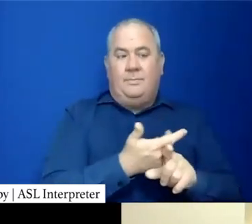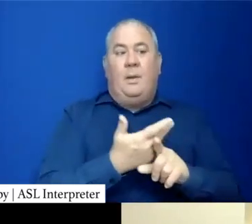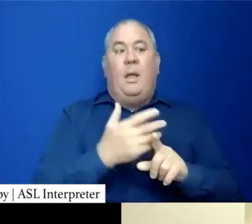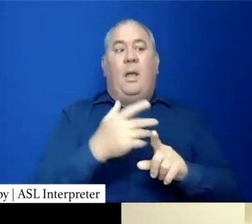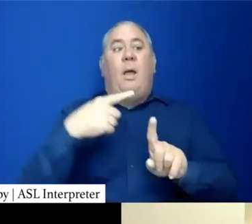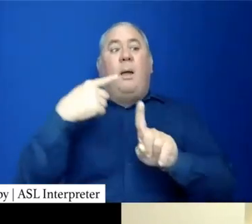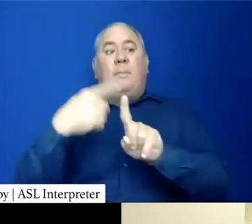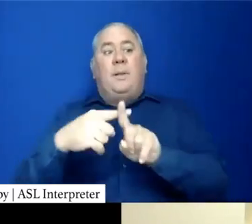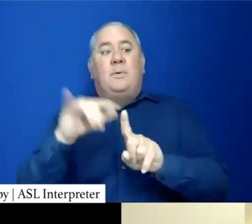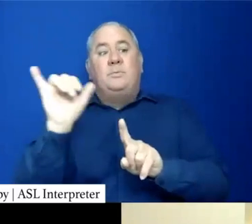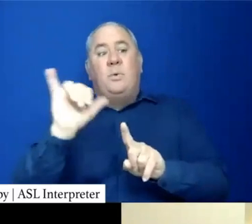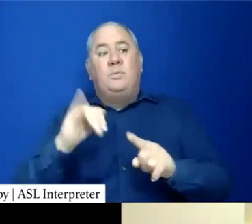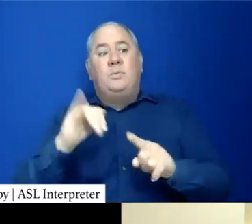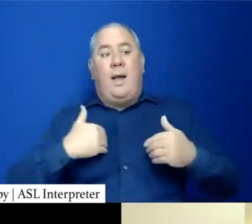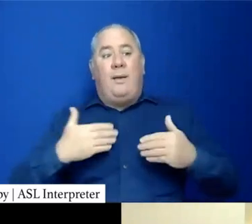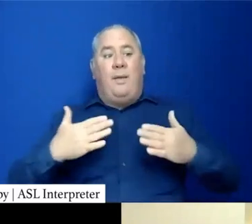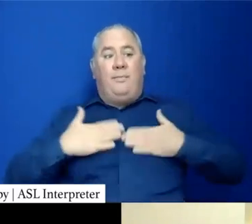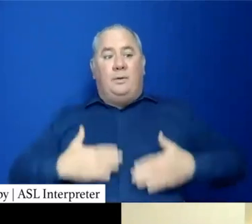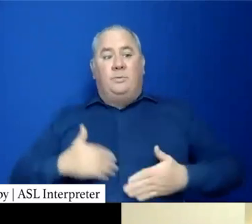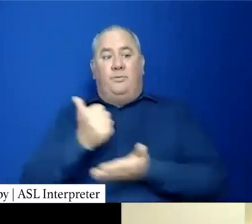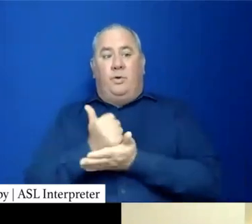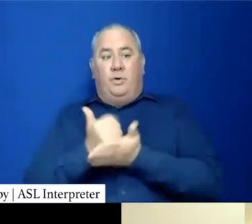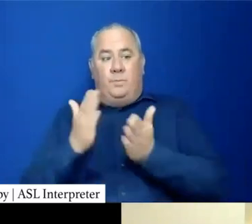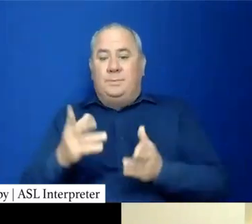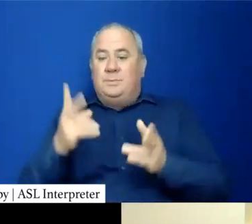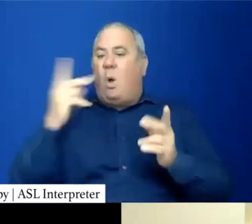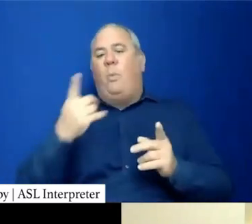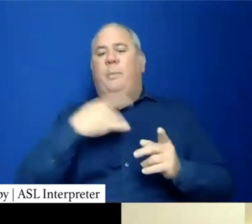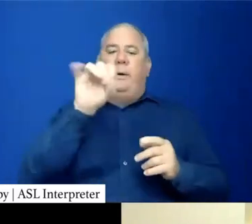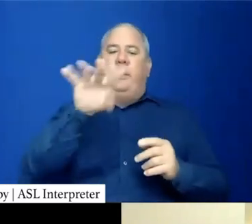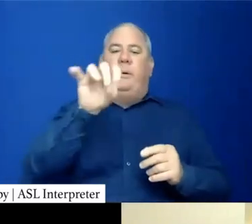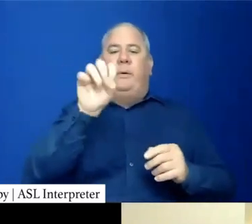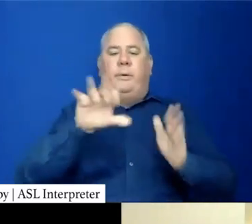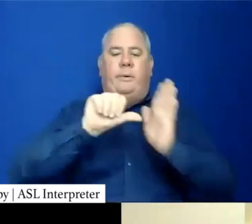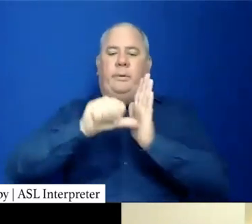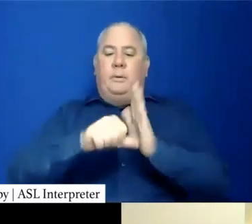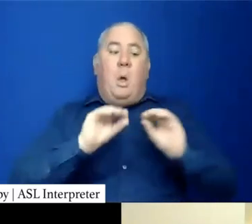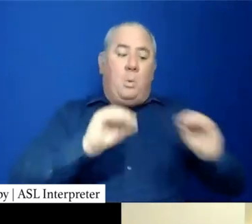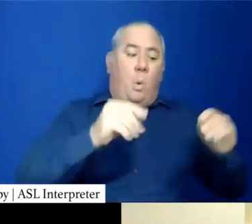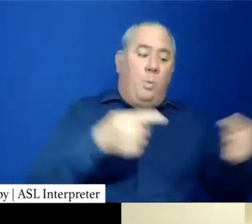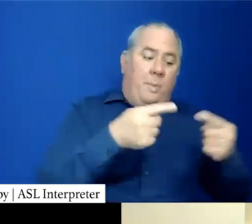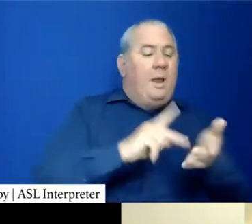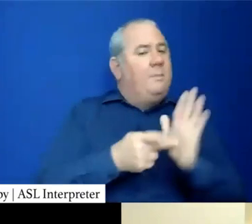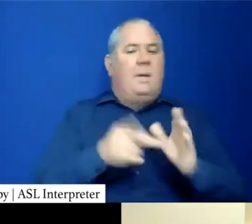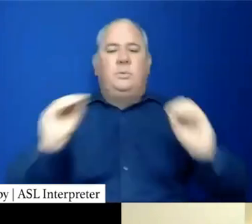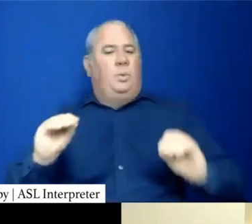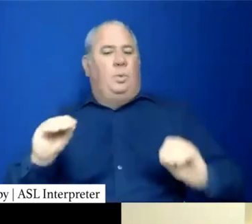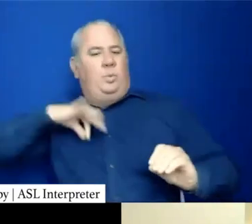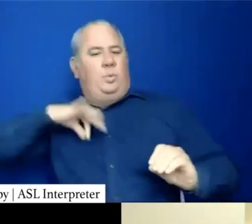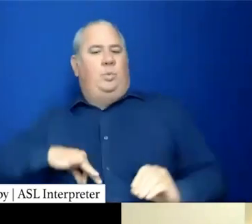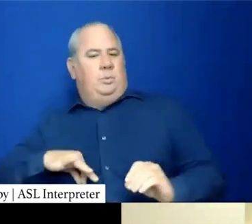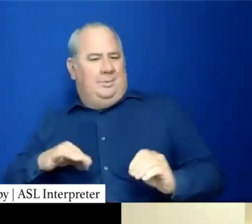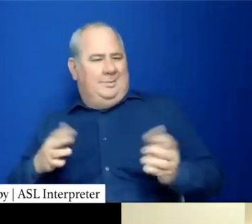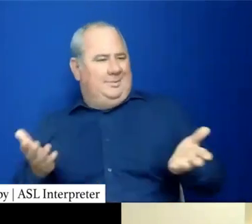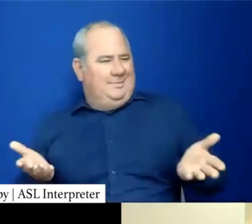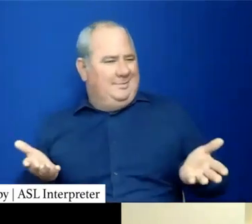it's really easy to learn to ignore any signals that your body is telling you and just shut off all